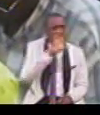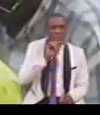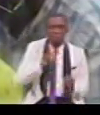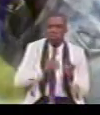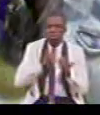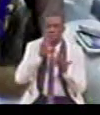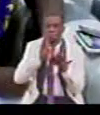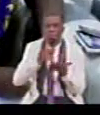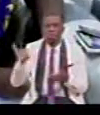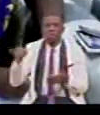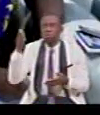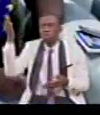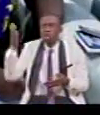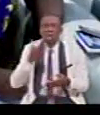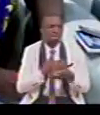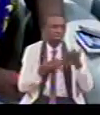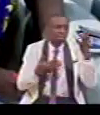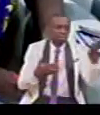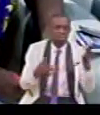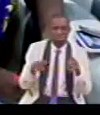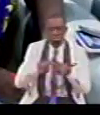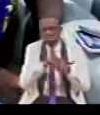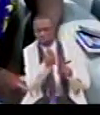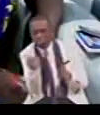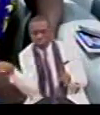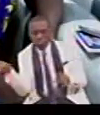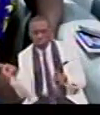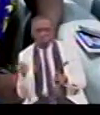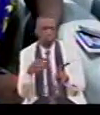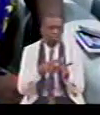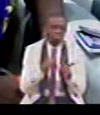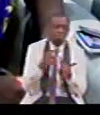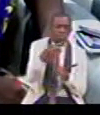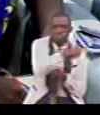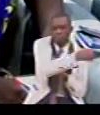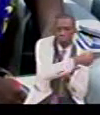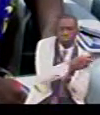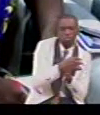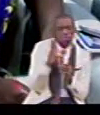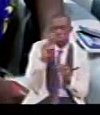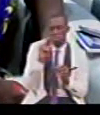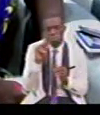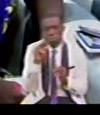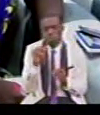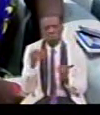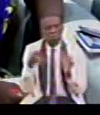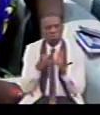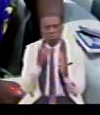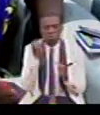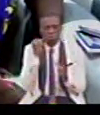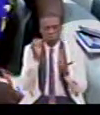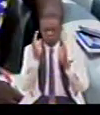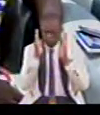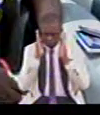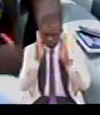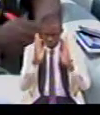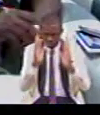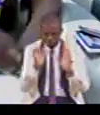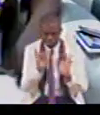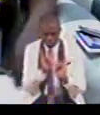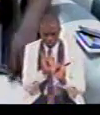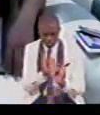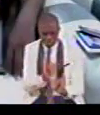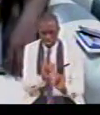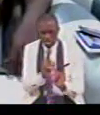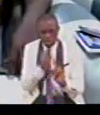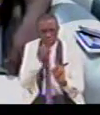going about and beating about the bush. Exactly the place he ought to begin, he knew where to begin, and he stayed there.